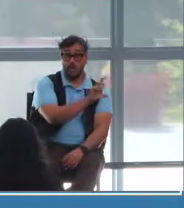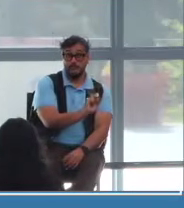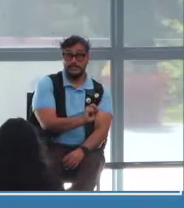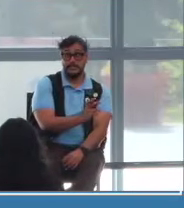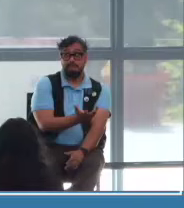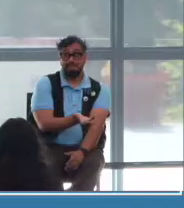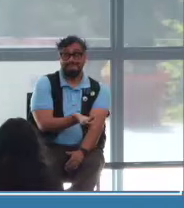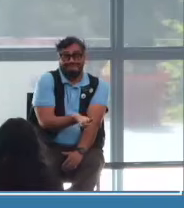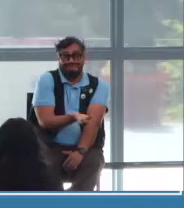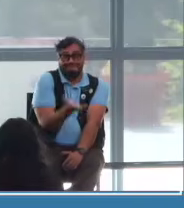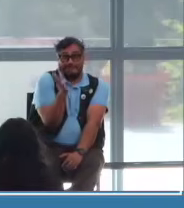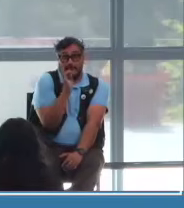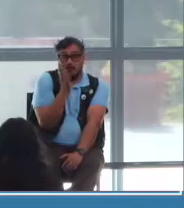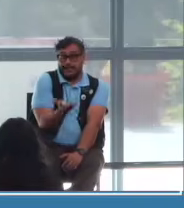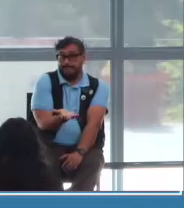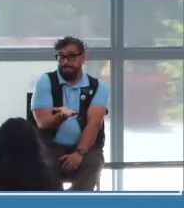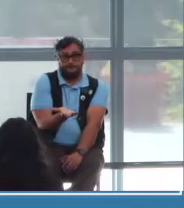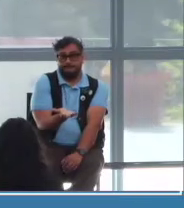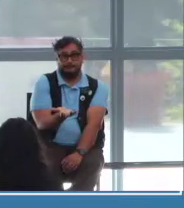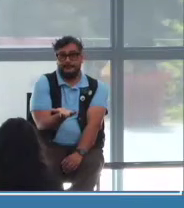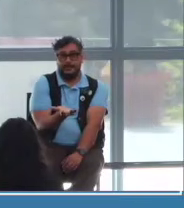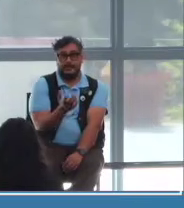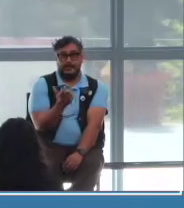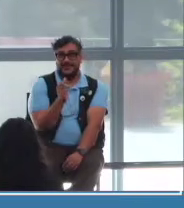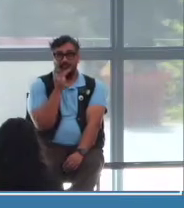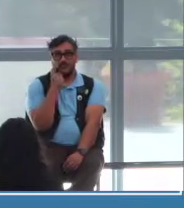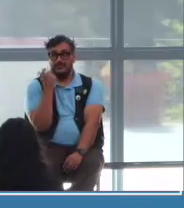no idea. I don't think that any of the